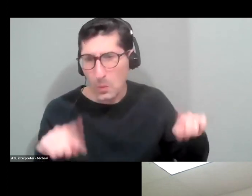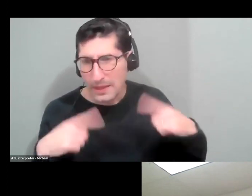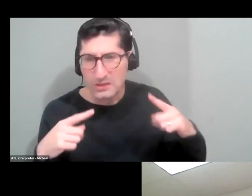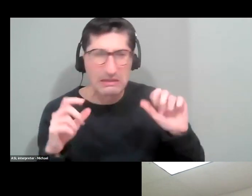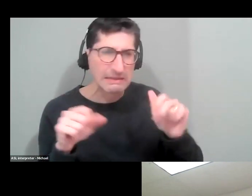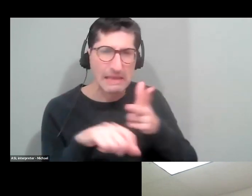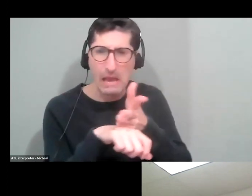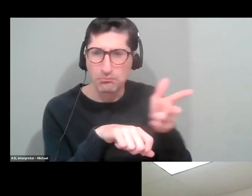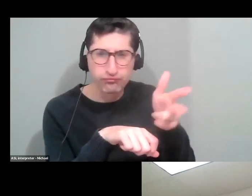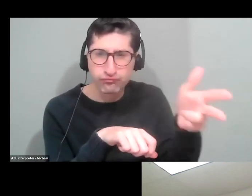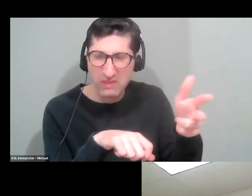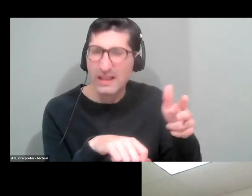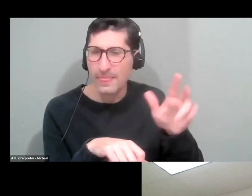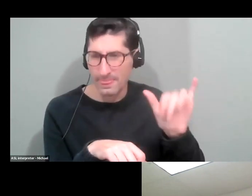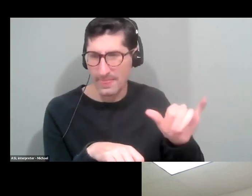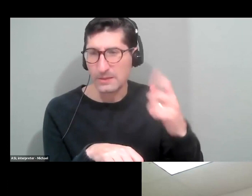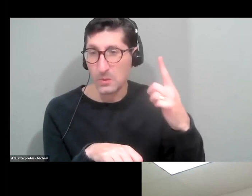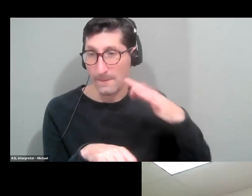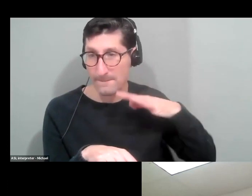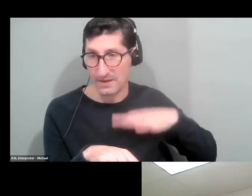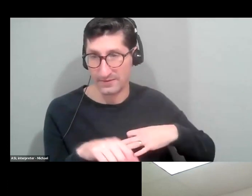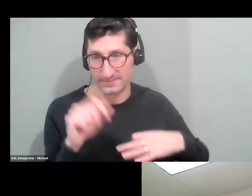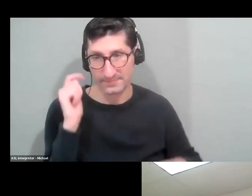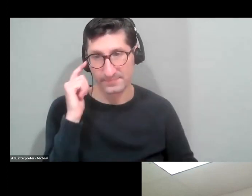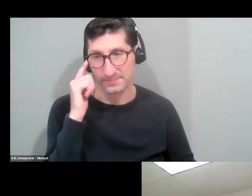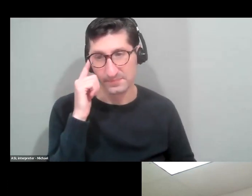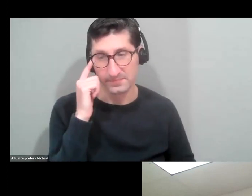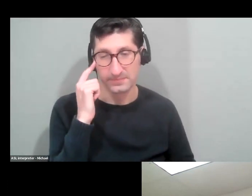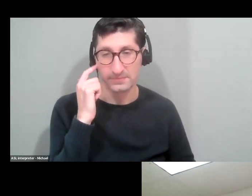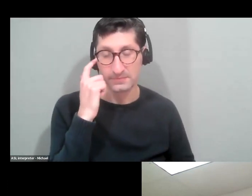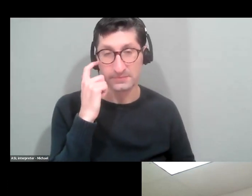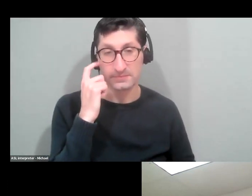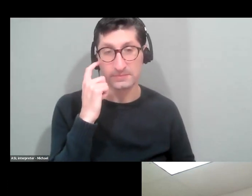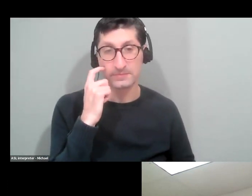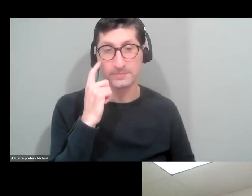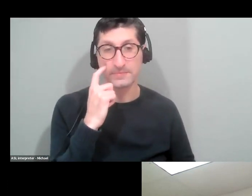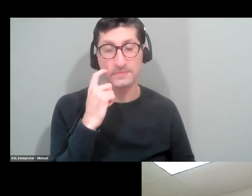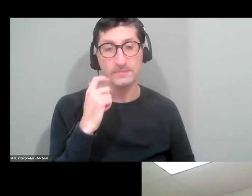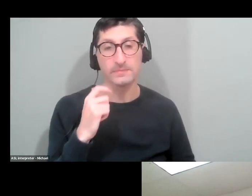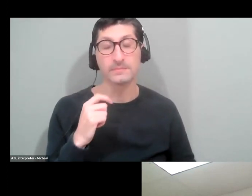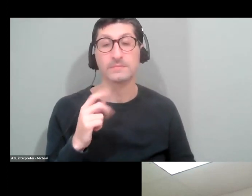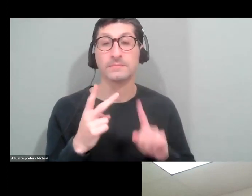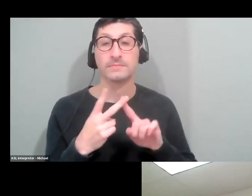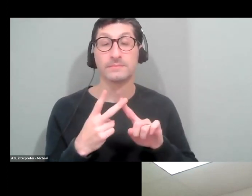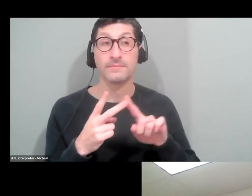So that's a benefit. Another benefit is that the poll workers will be there.